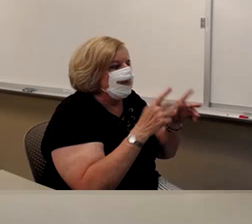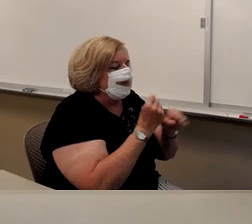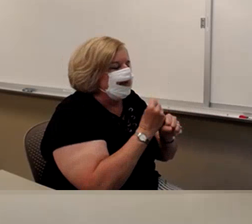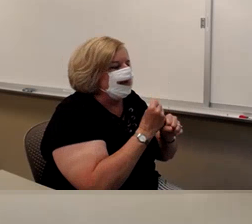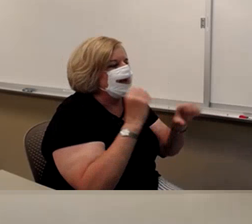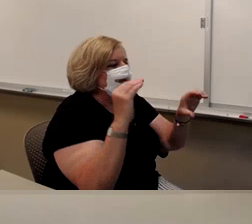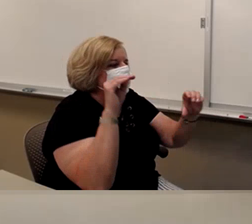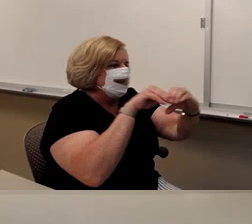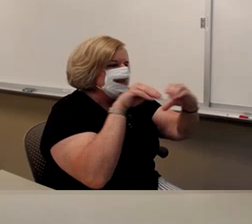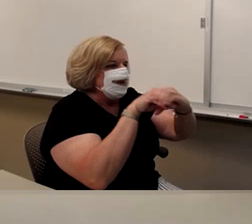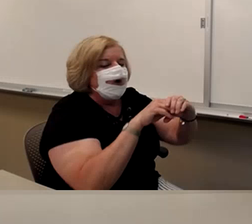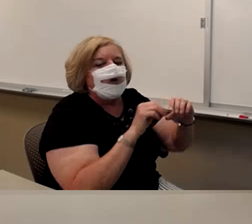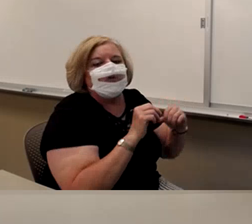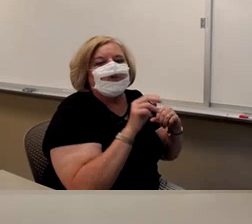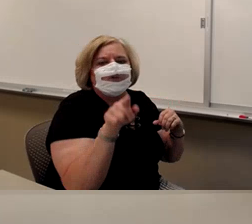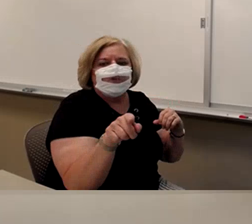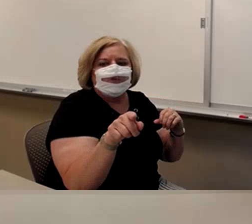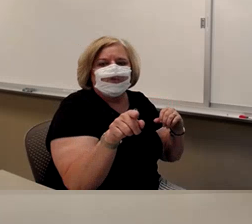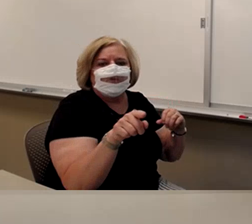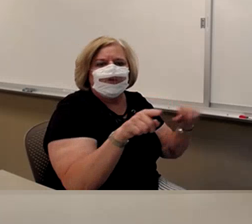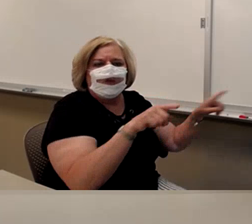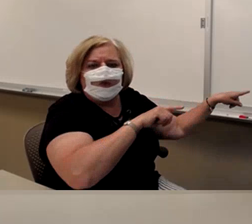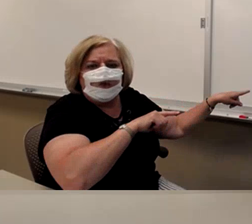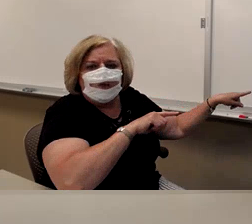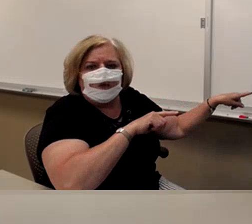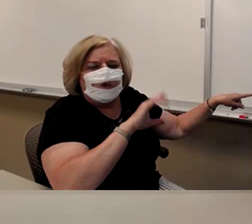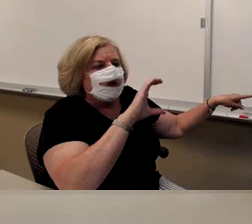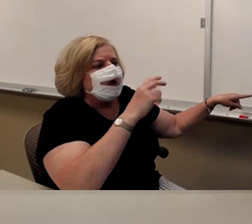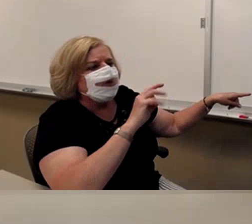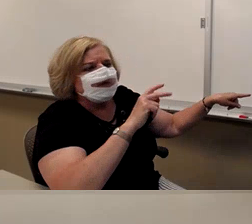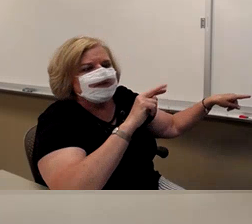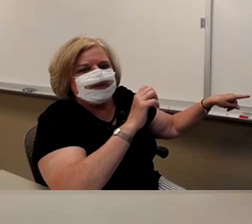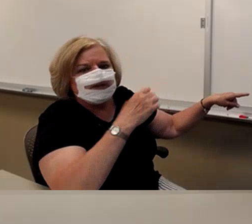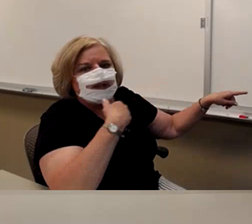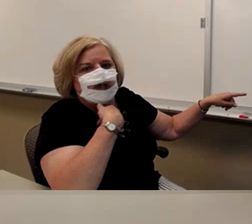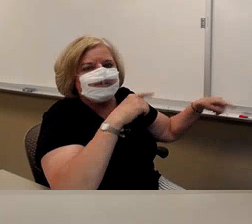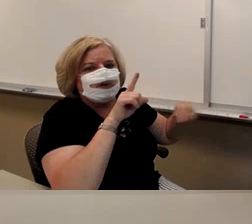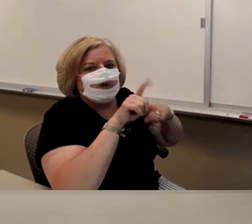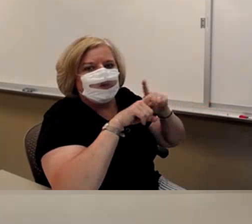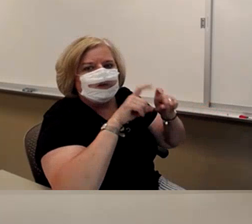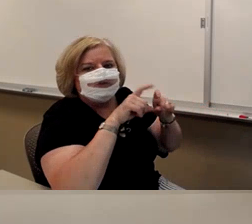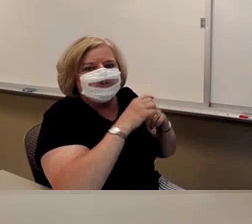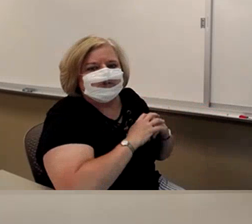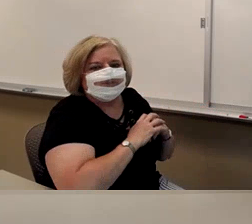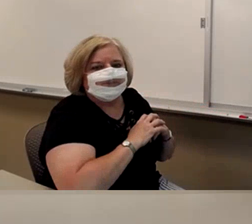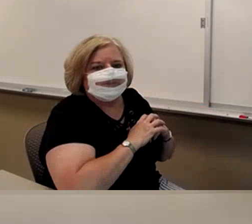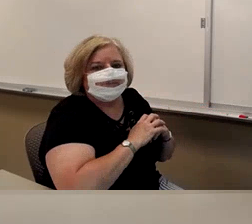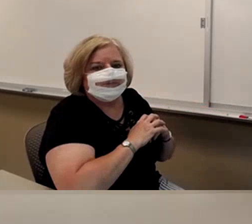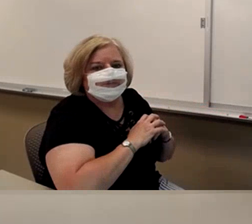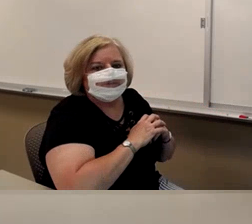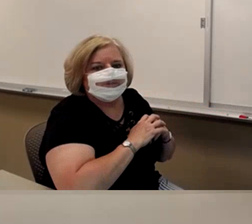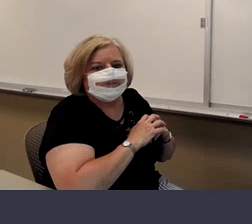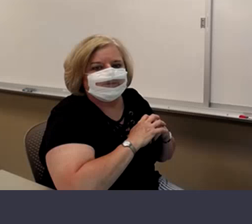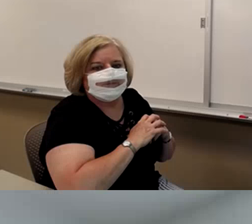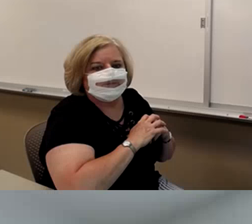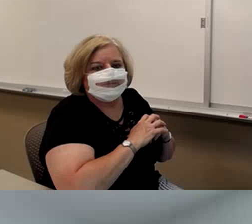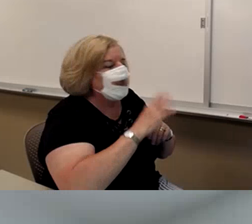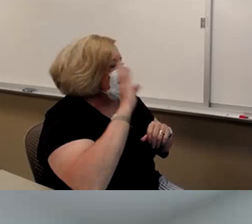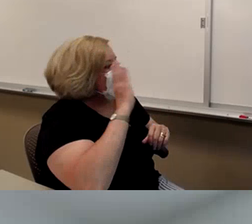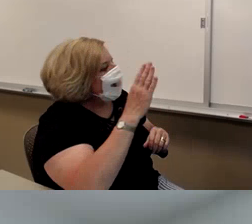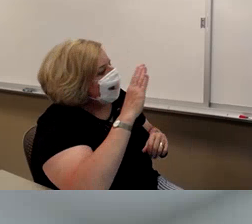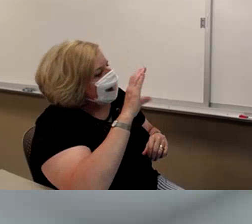And then, yeah. Candace, Kristen has a question. Yeah, Kristen, thanks. Hi,